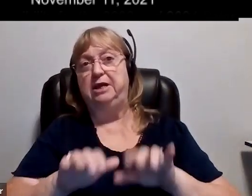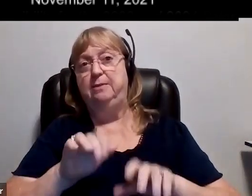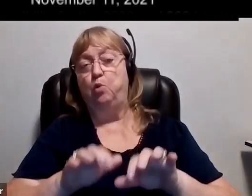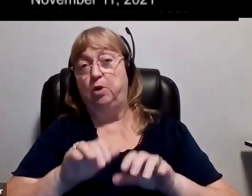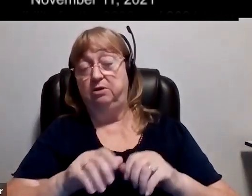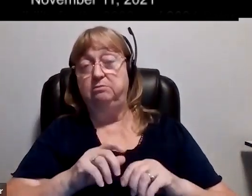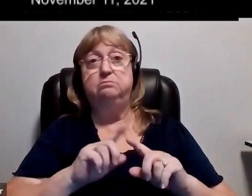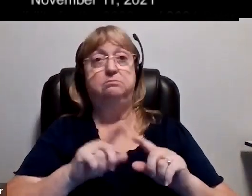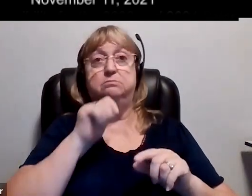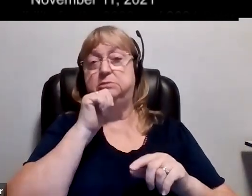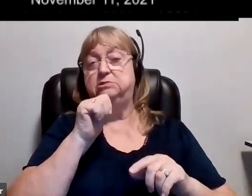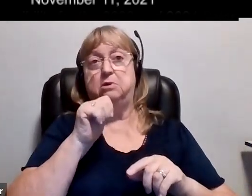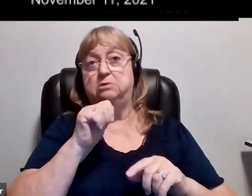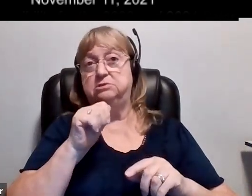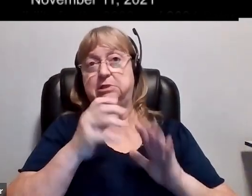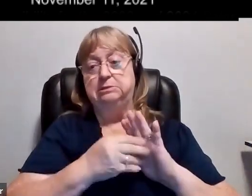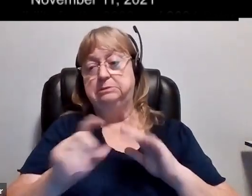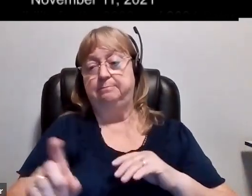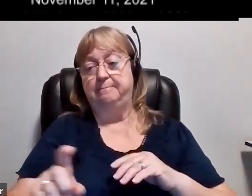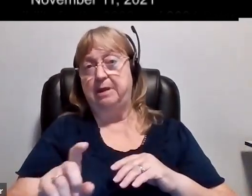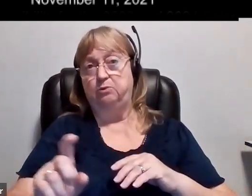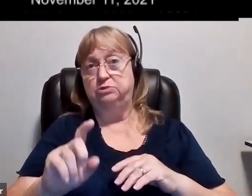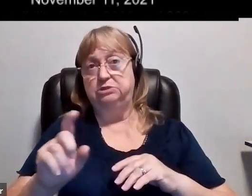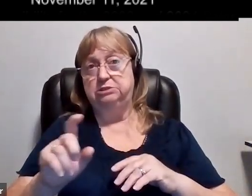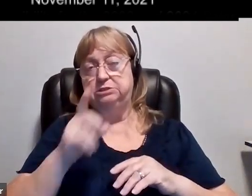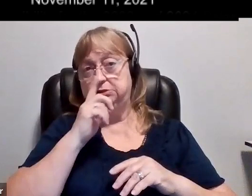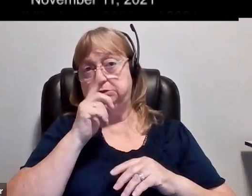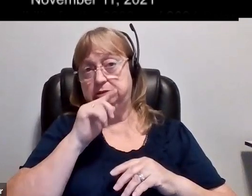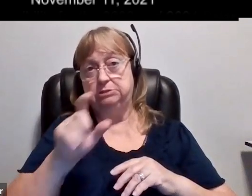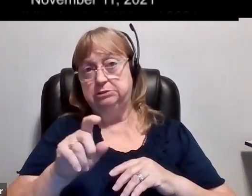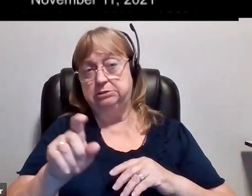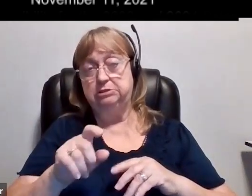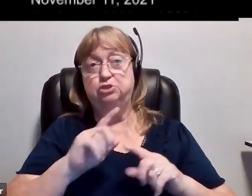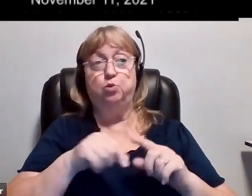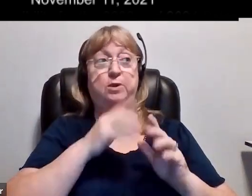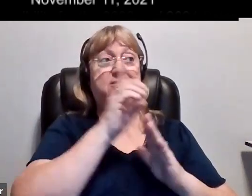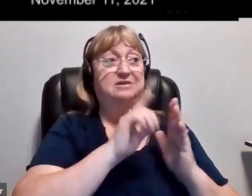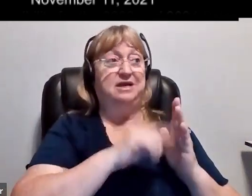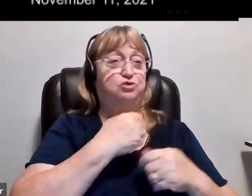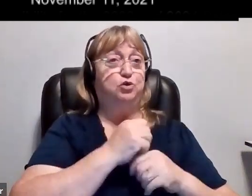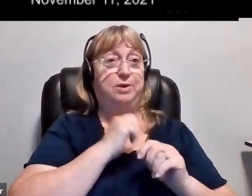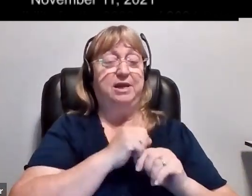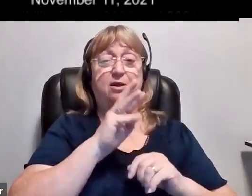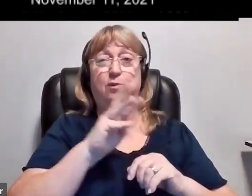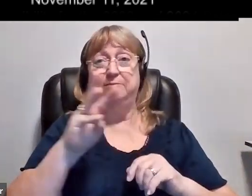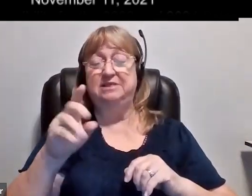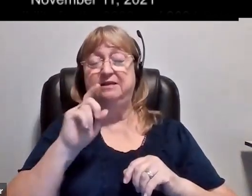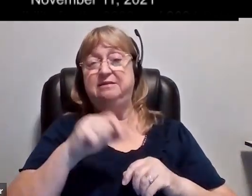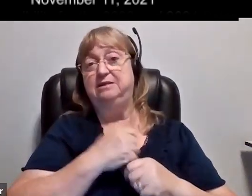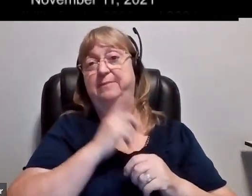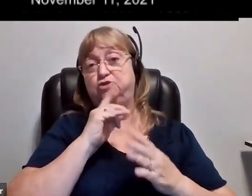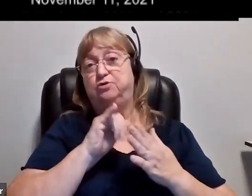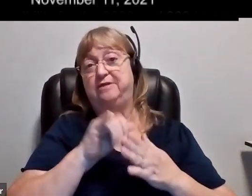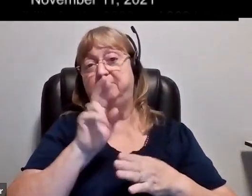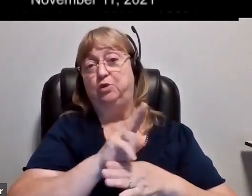they don't emulate the mouse, or at least the mouse very well. And so when designers are creating a website, for instance, they need to make sure that